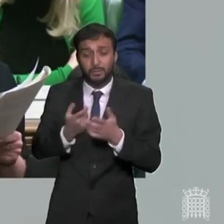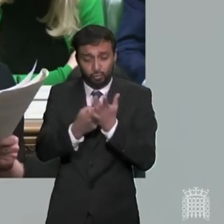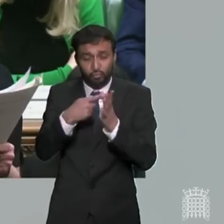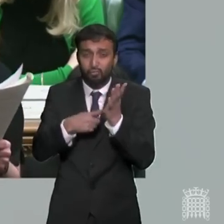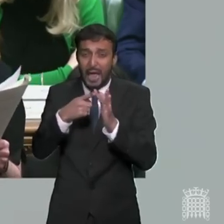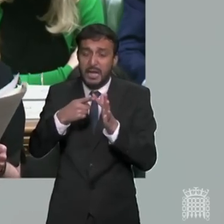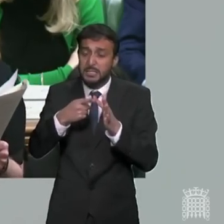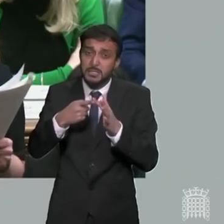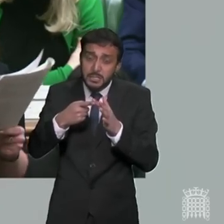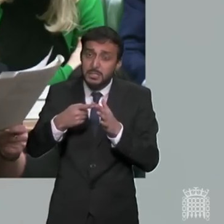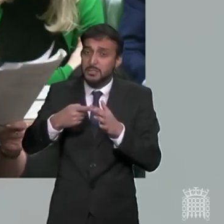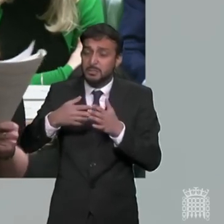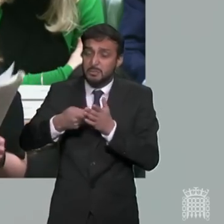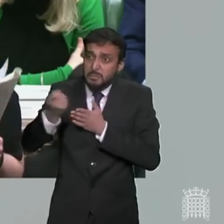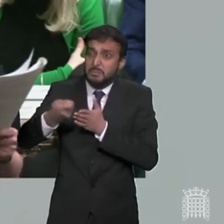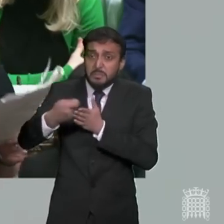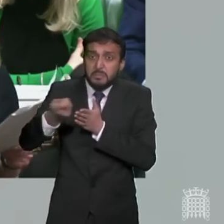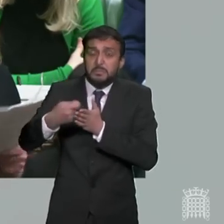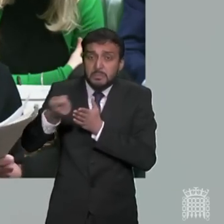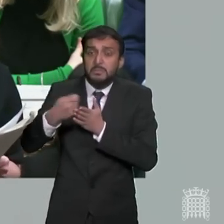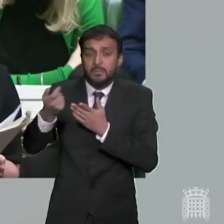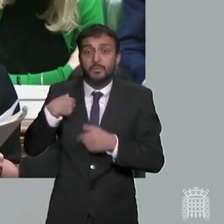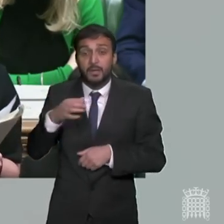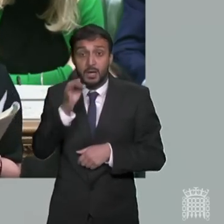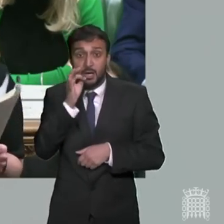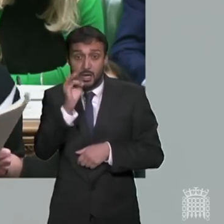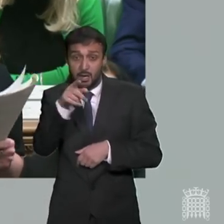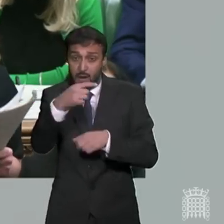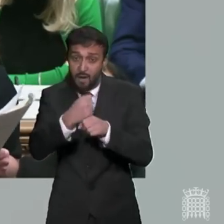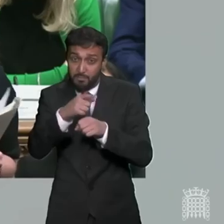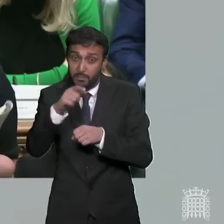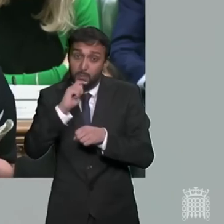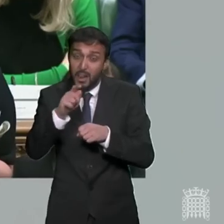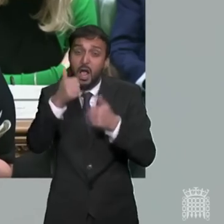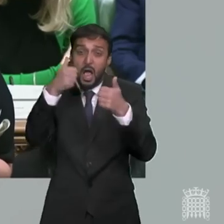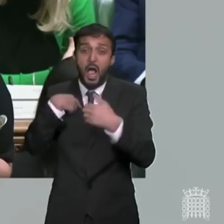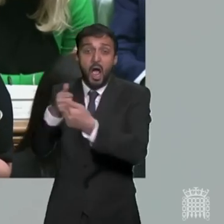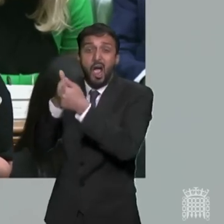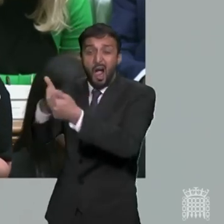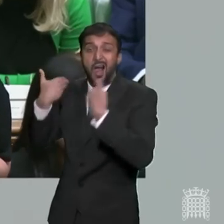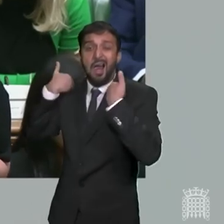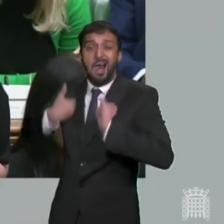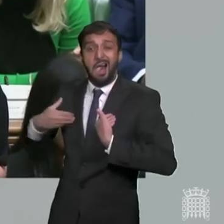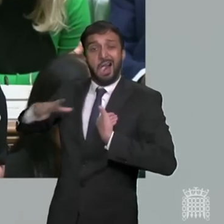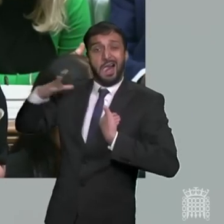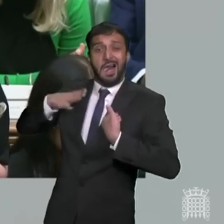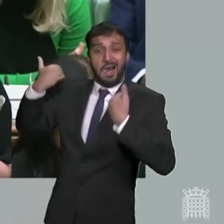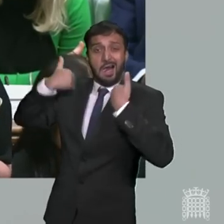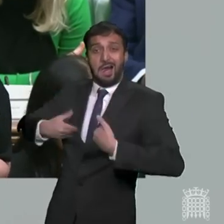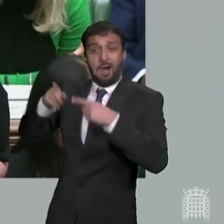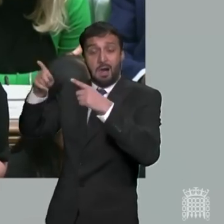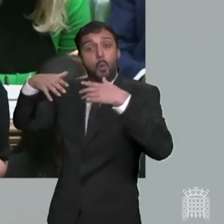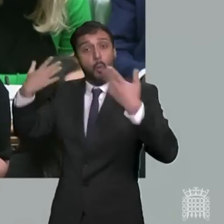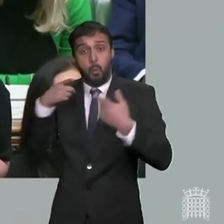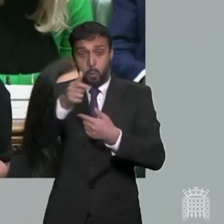they going to continue to back the online giants, or will they join the Labour Party and back small business